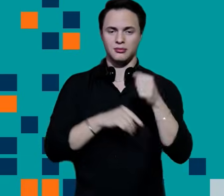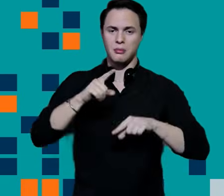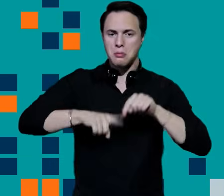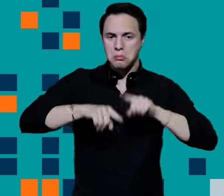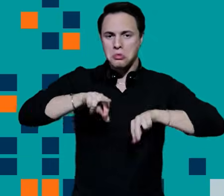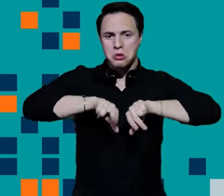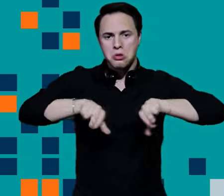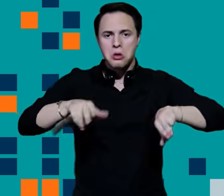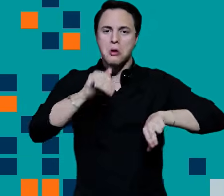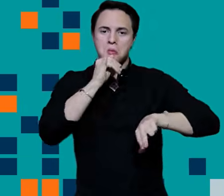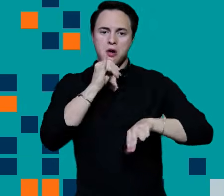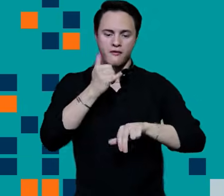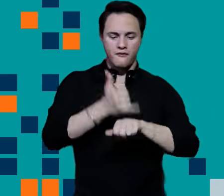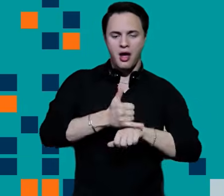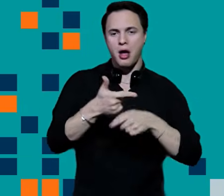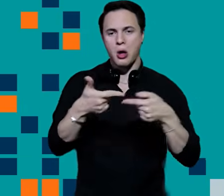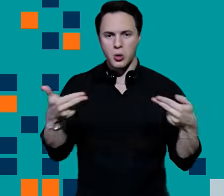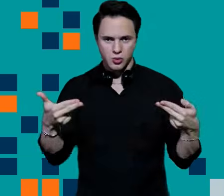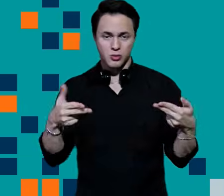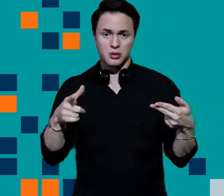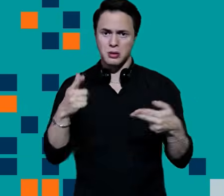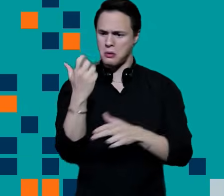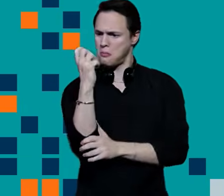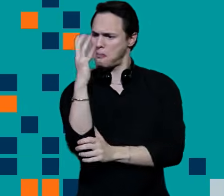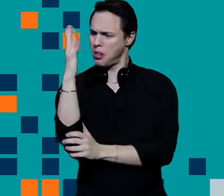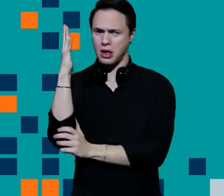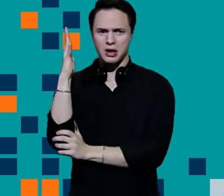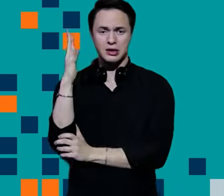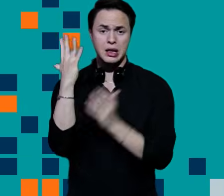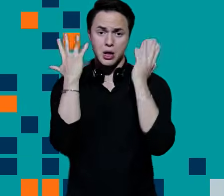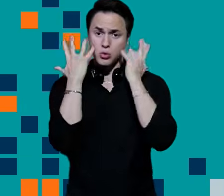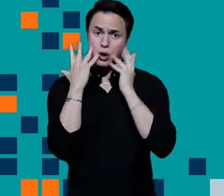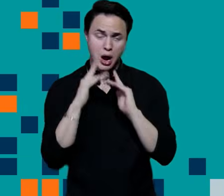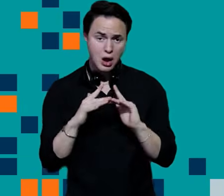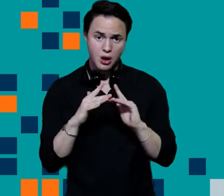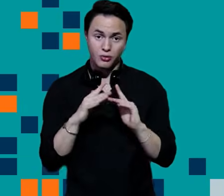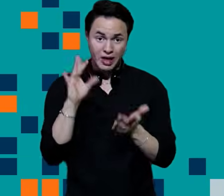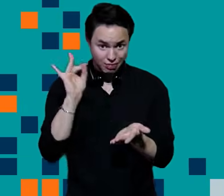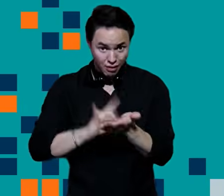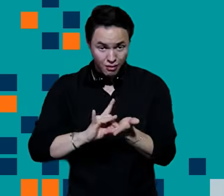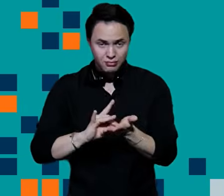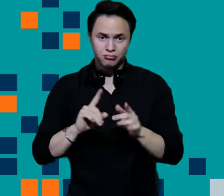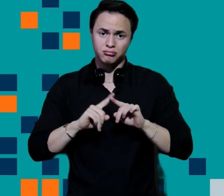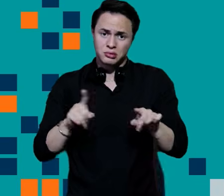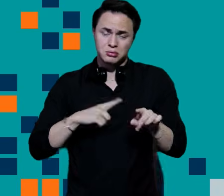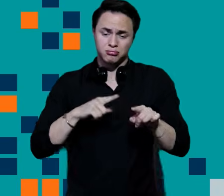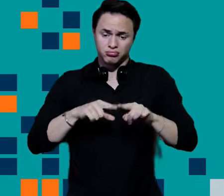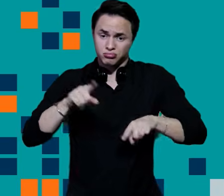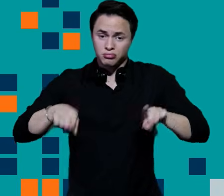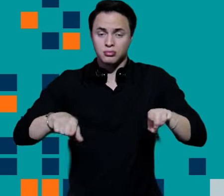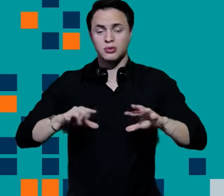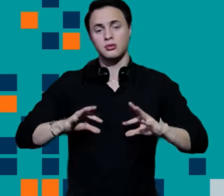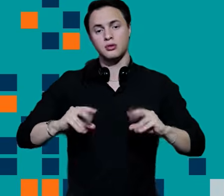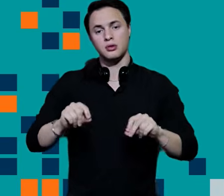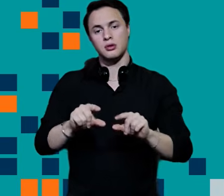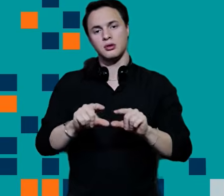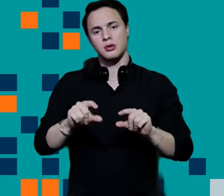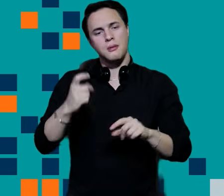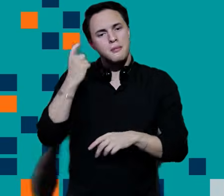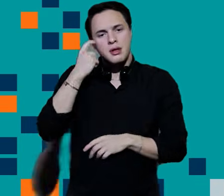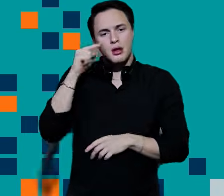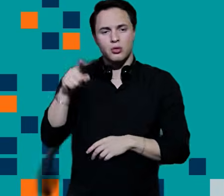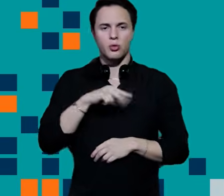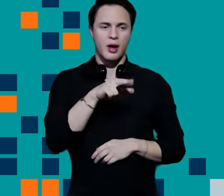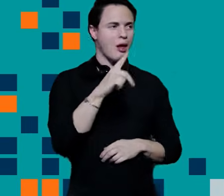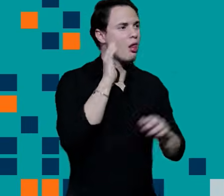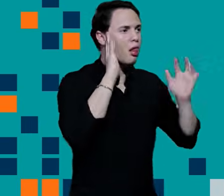shapes and forms. It could be natural plants, but also all of those things being multi-dimensional, not just